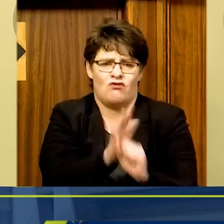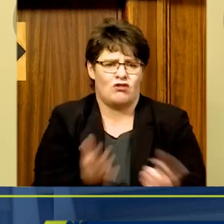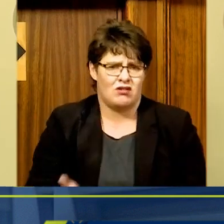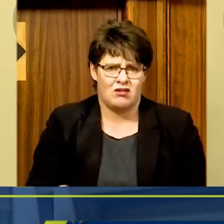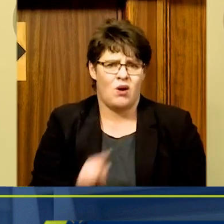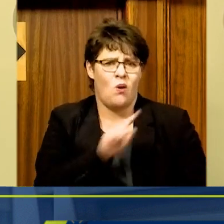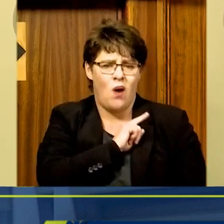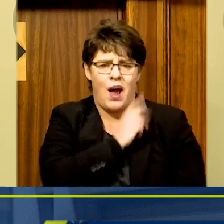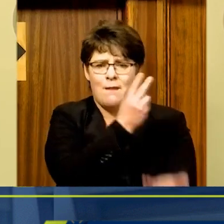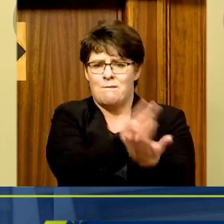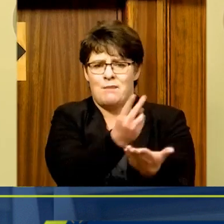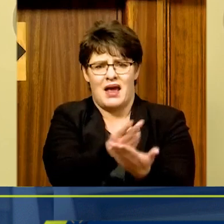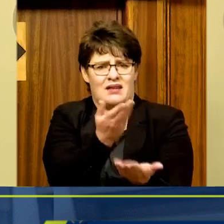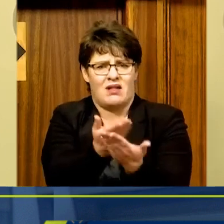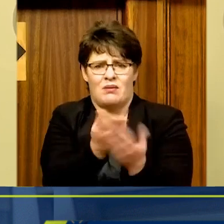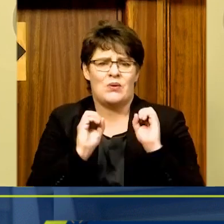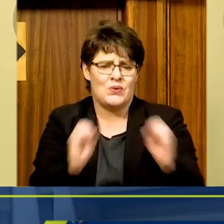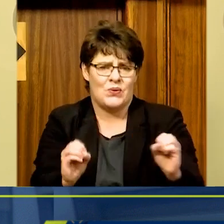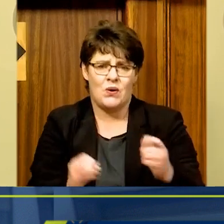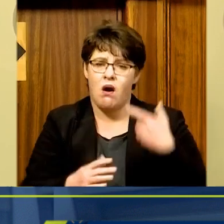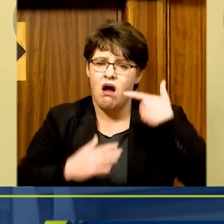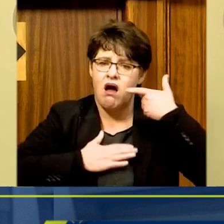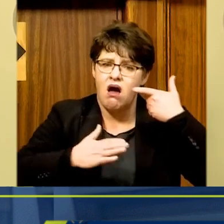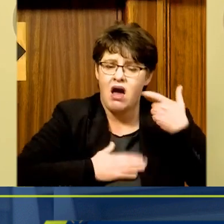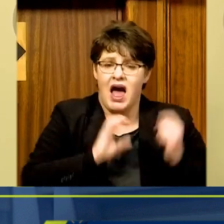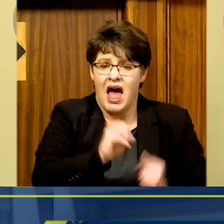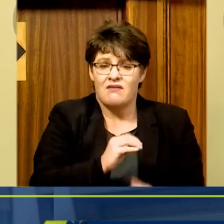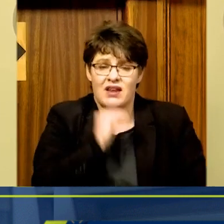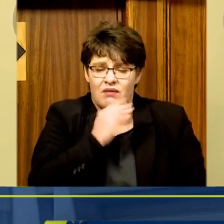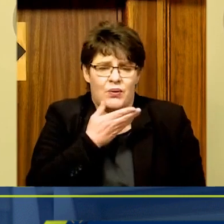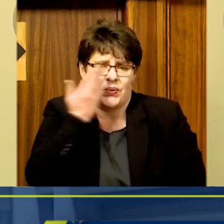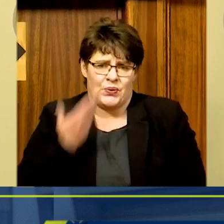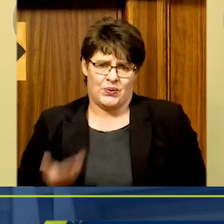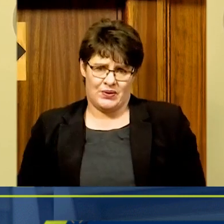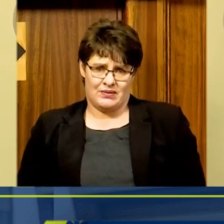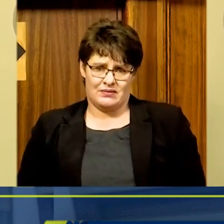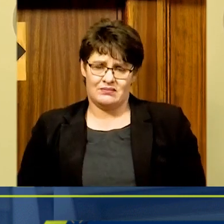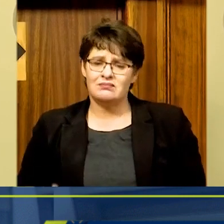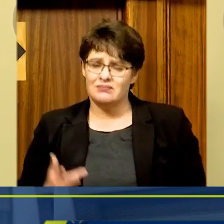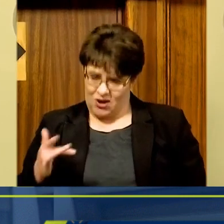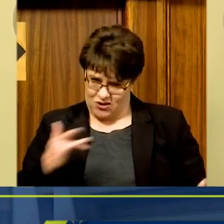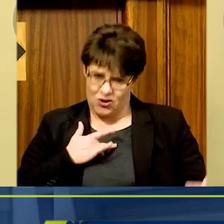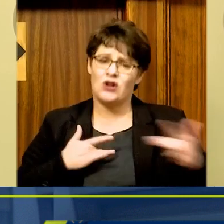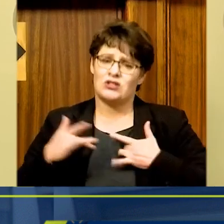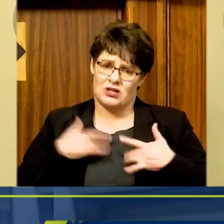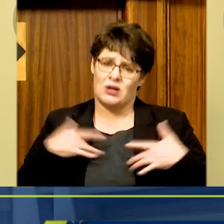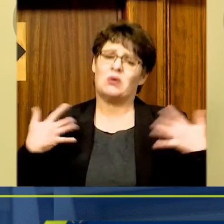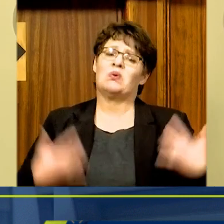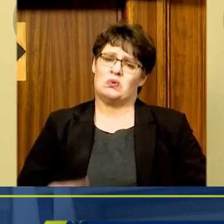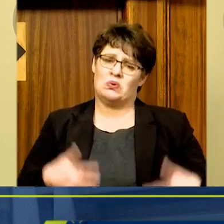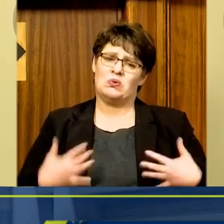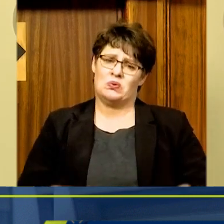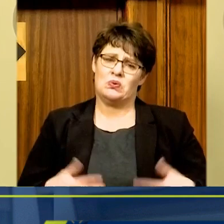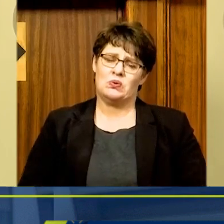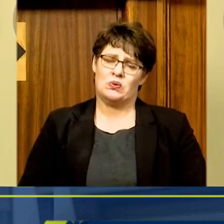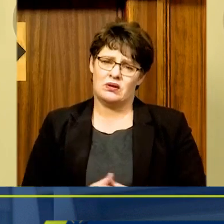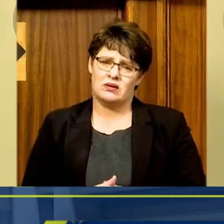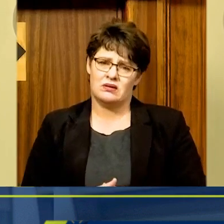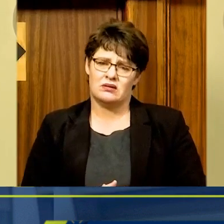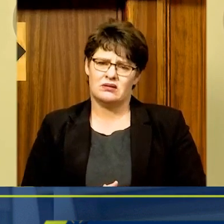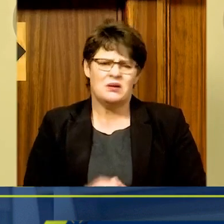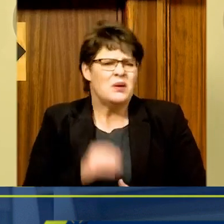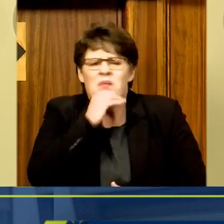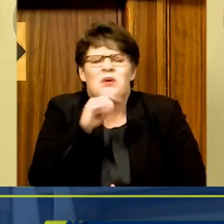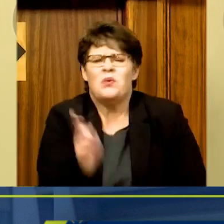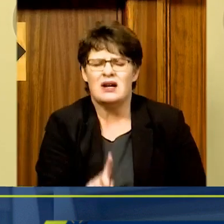to a lack of beds or essential supplies. This is deeply worrying. It means we have